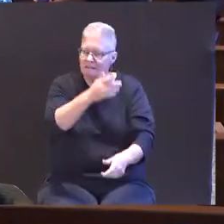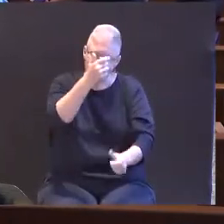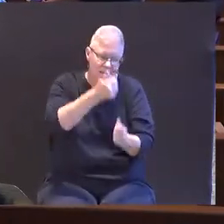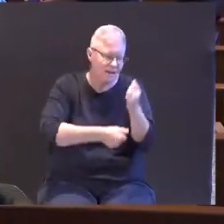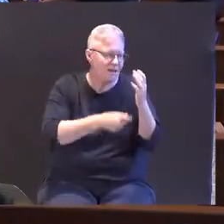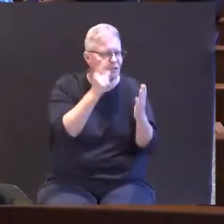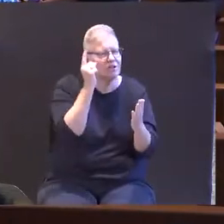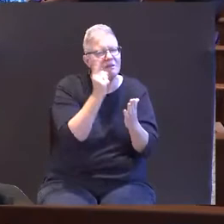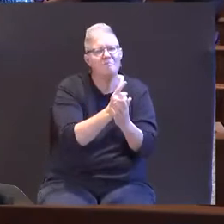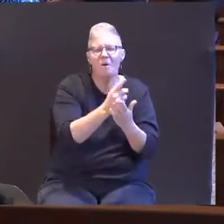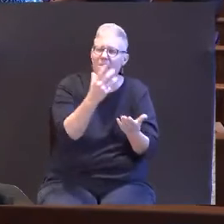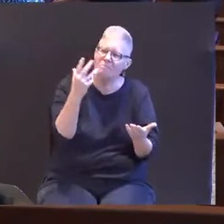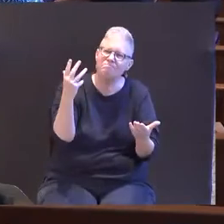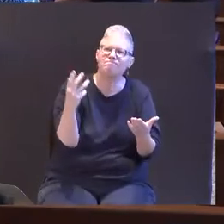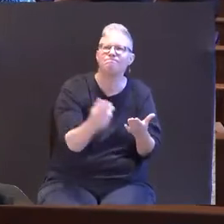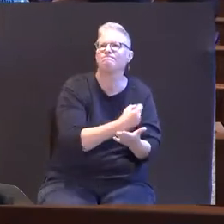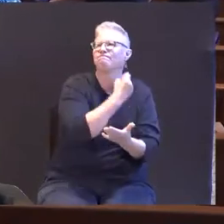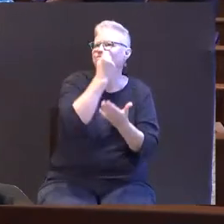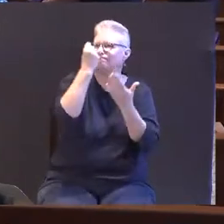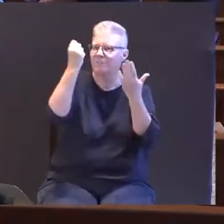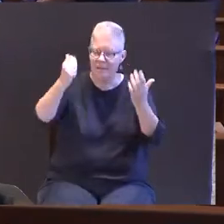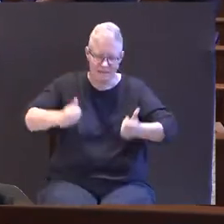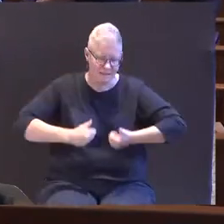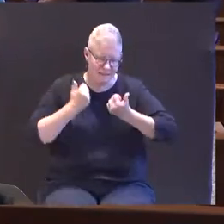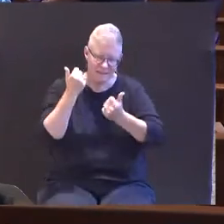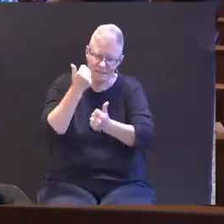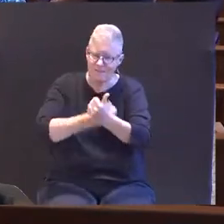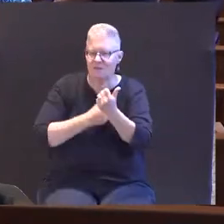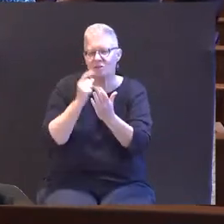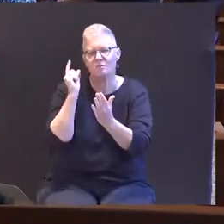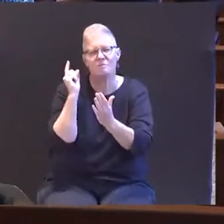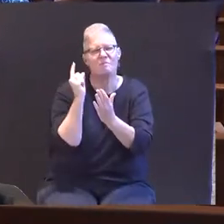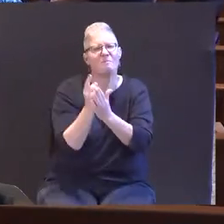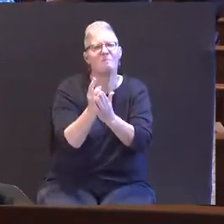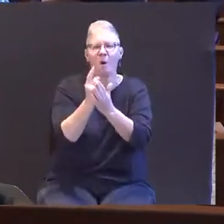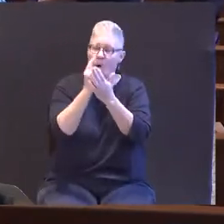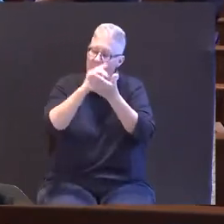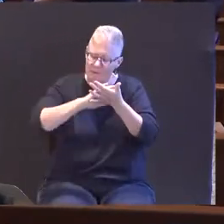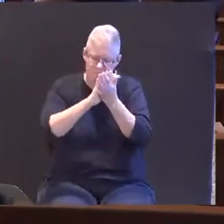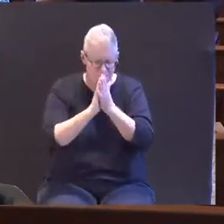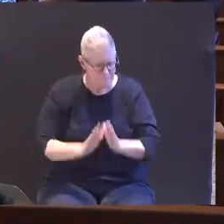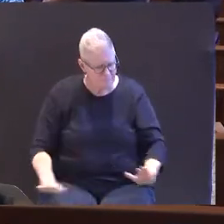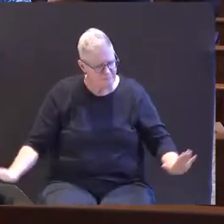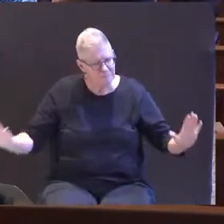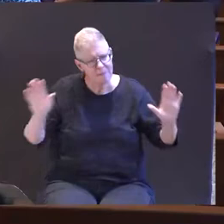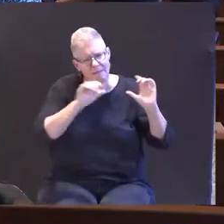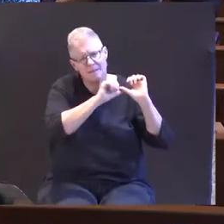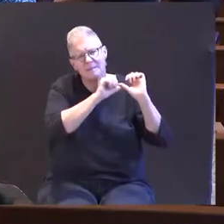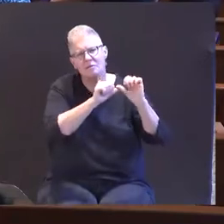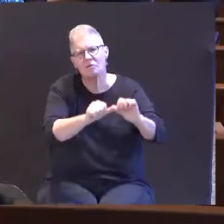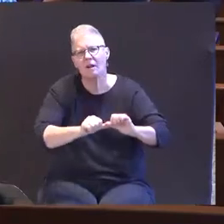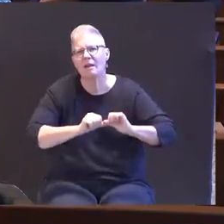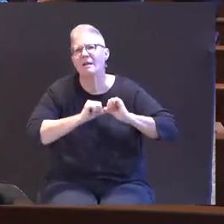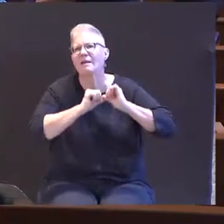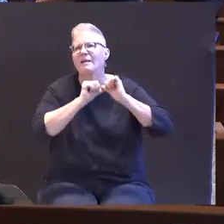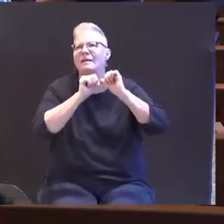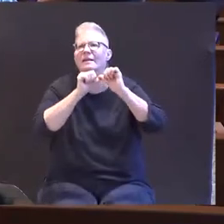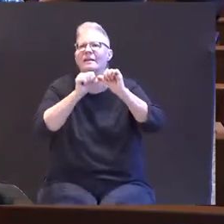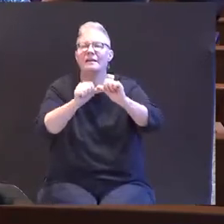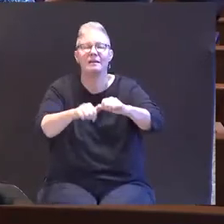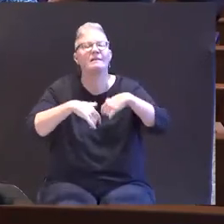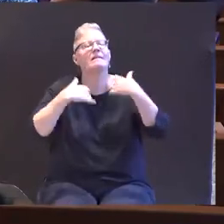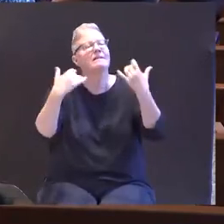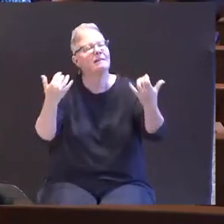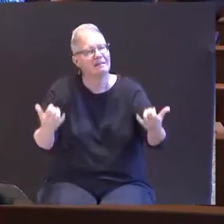To take each moment and live each moment in peace eternally.